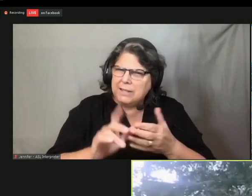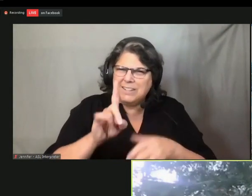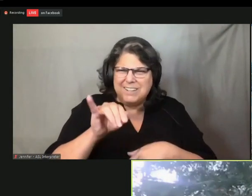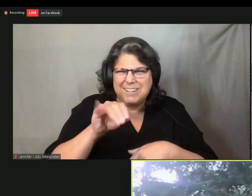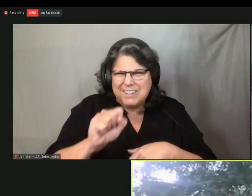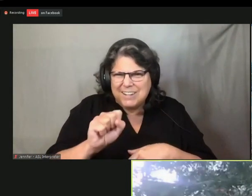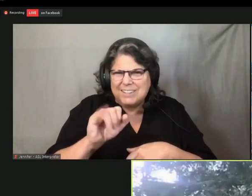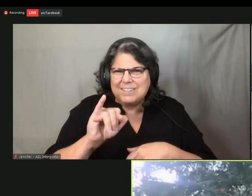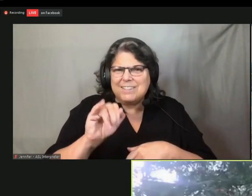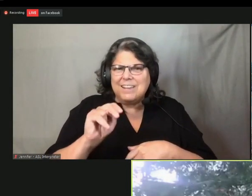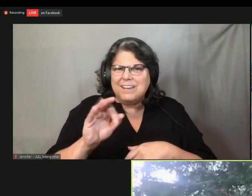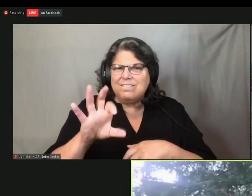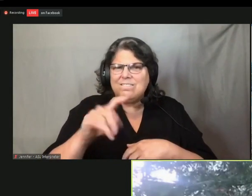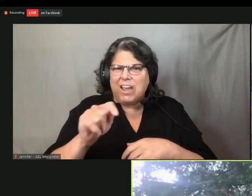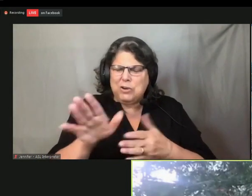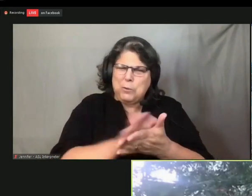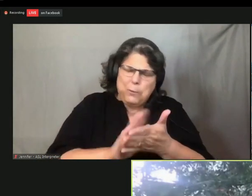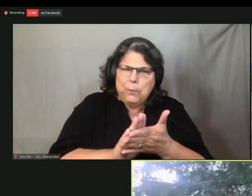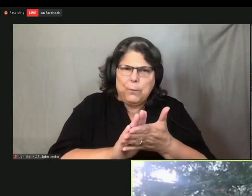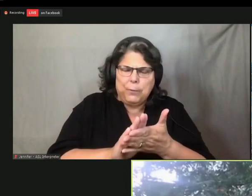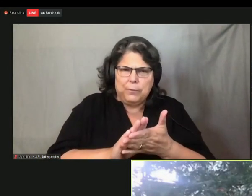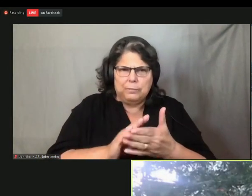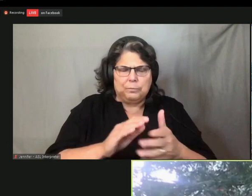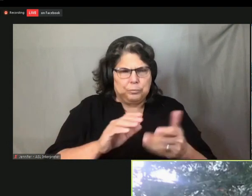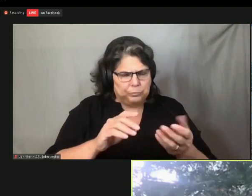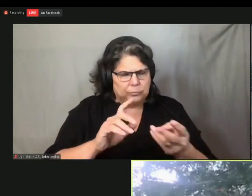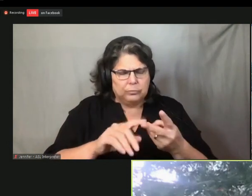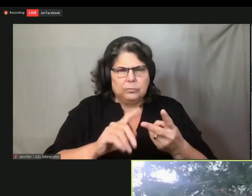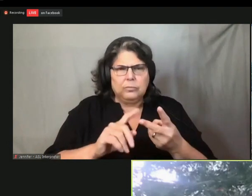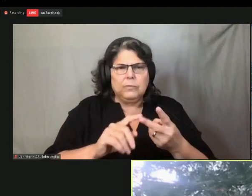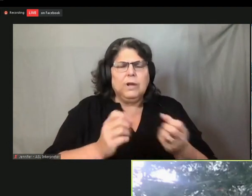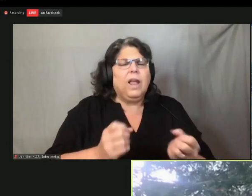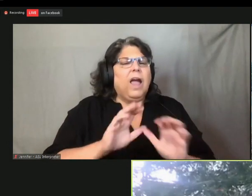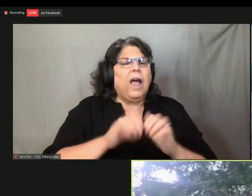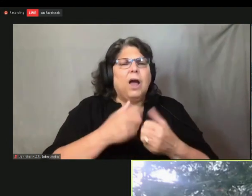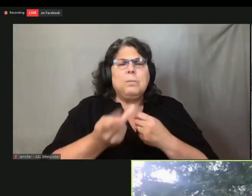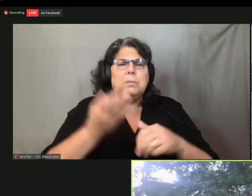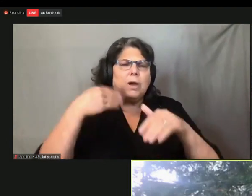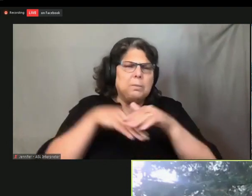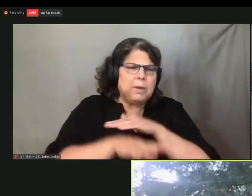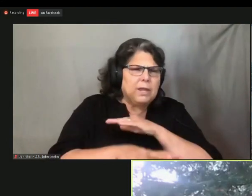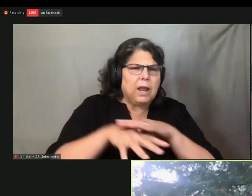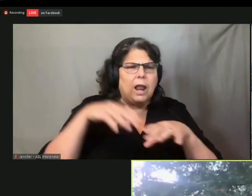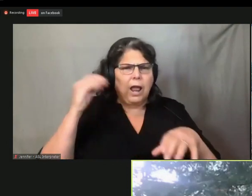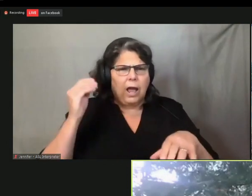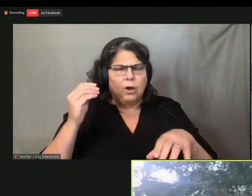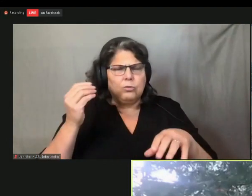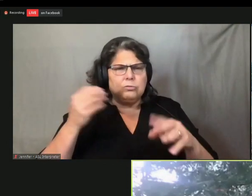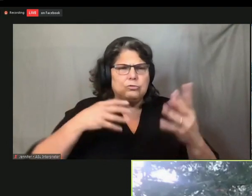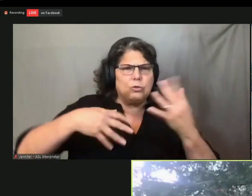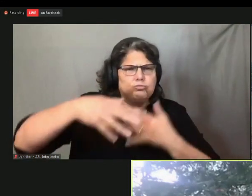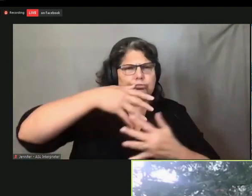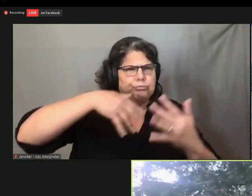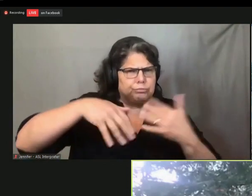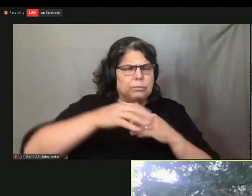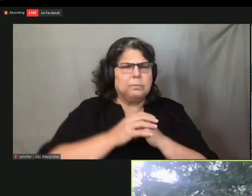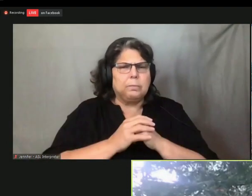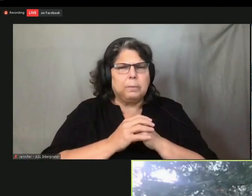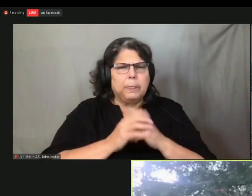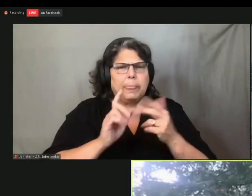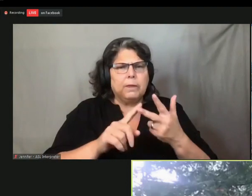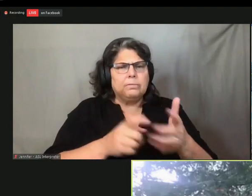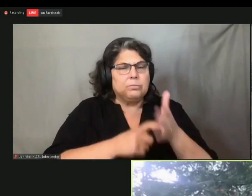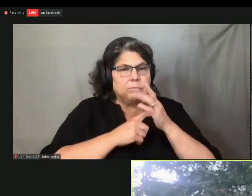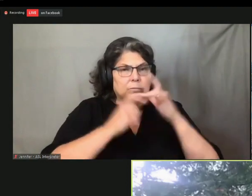and facilities, the flow of individuals through entrances and exits and all other movement within the school, mandates about